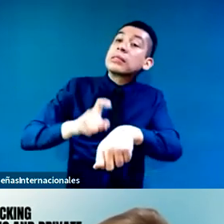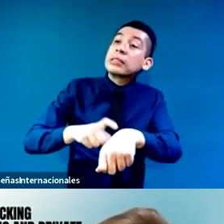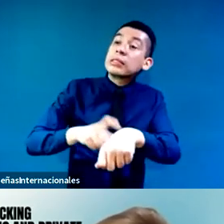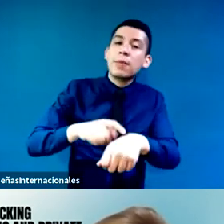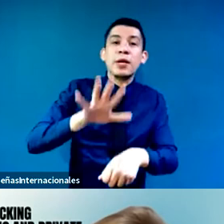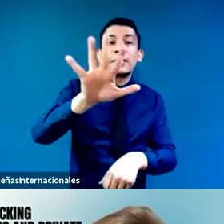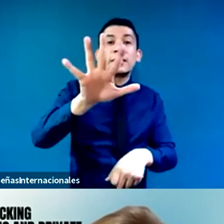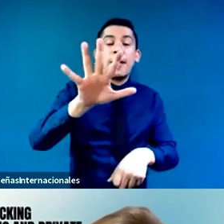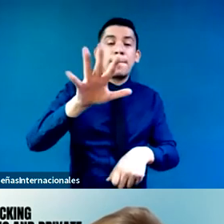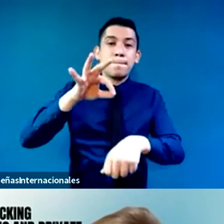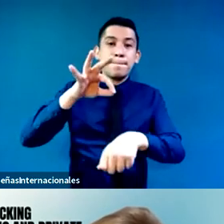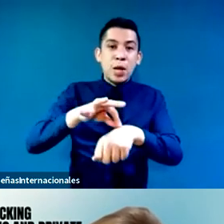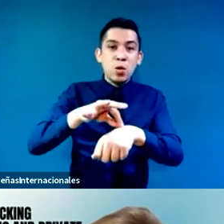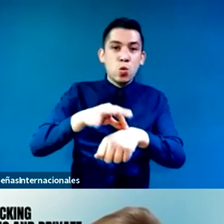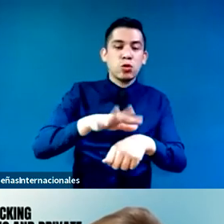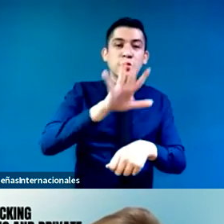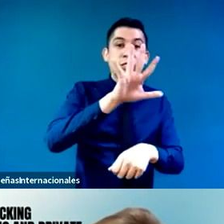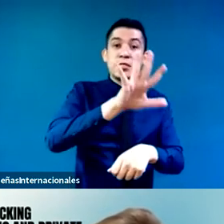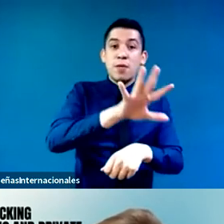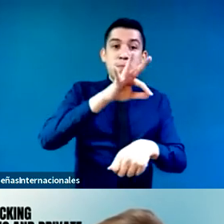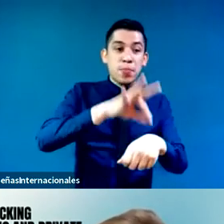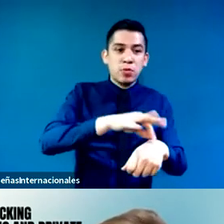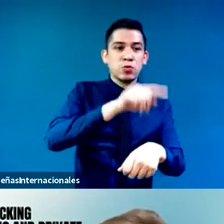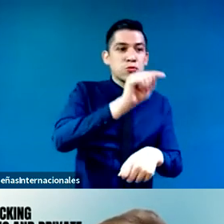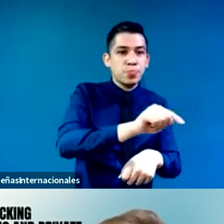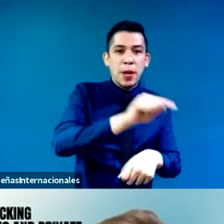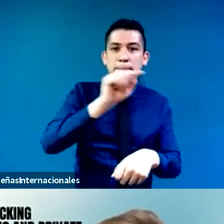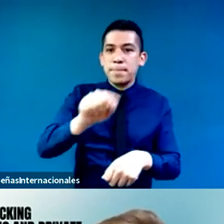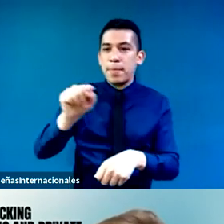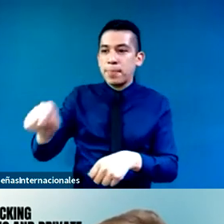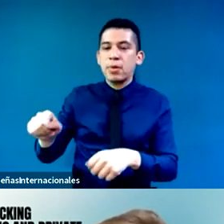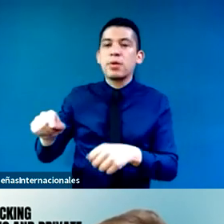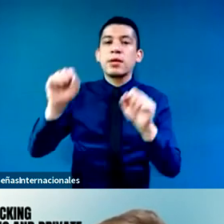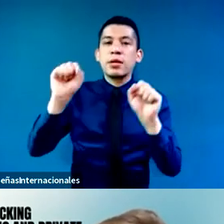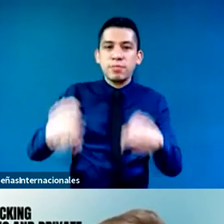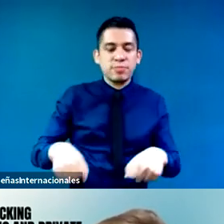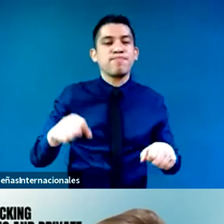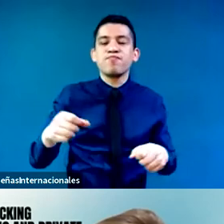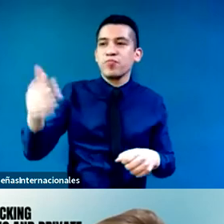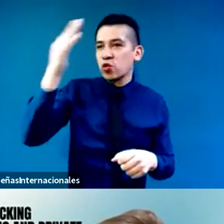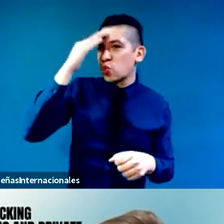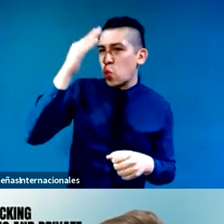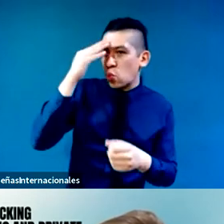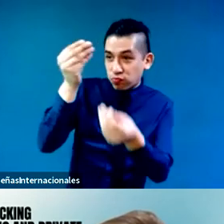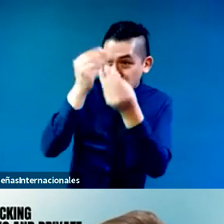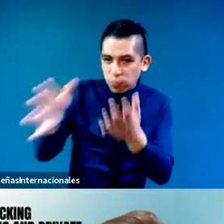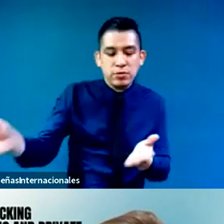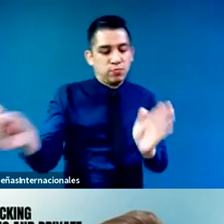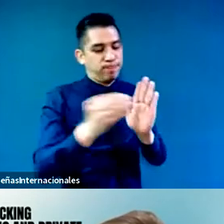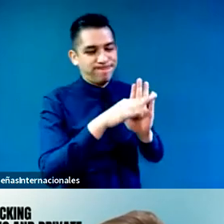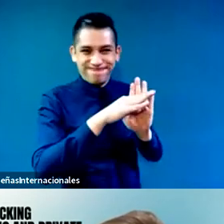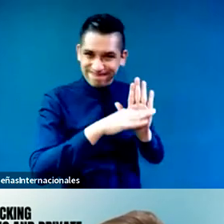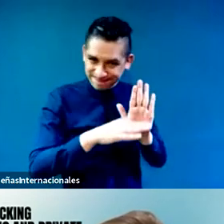this evening or this morning. So Ms. Kachambwa, please speak on the first action